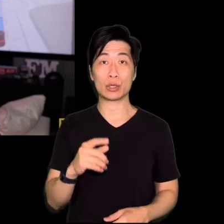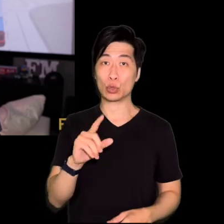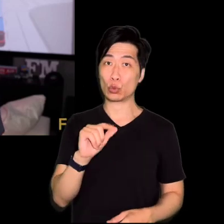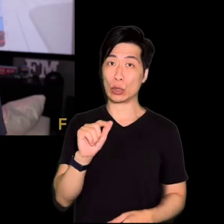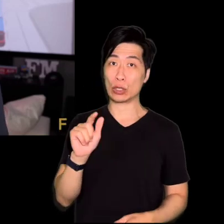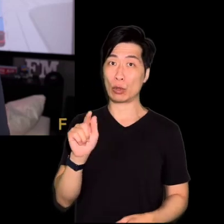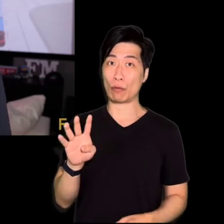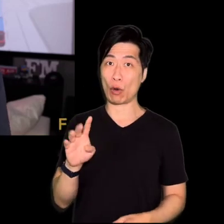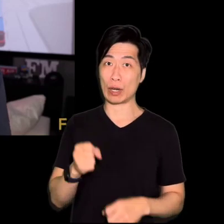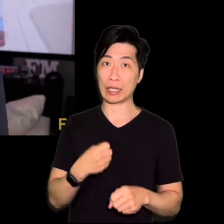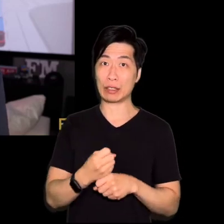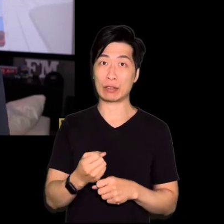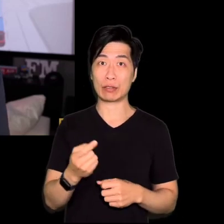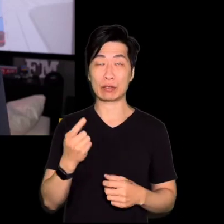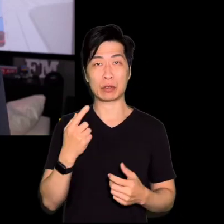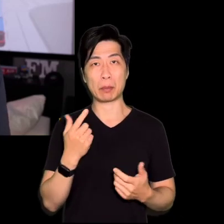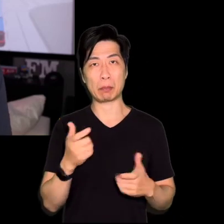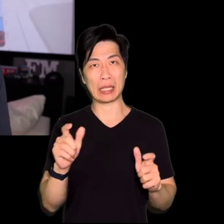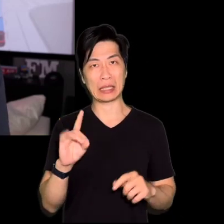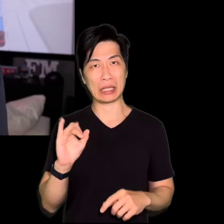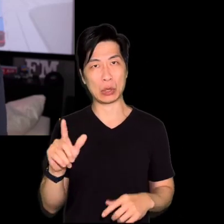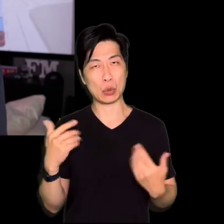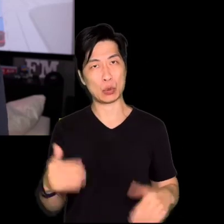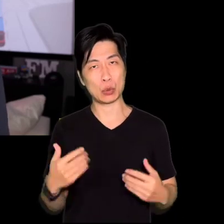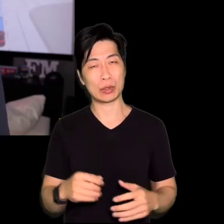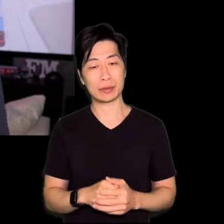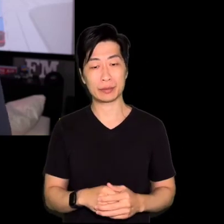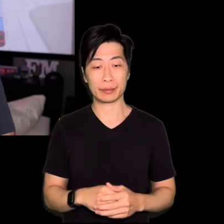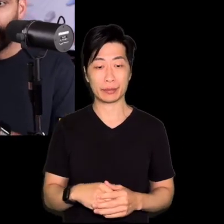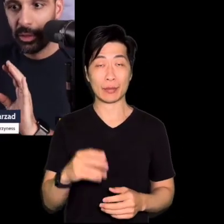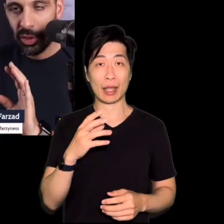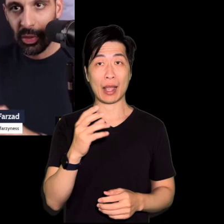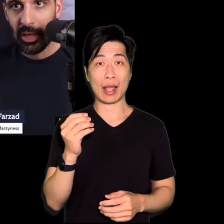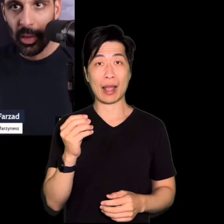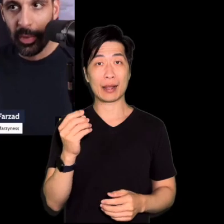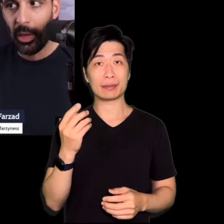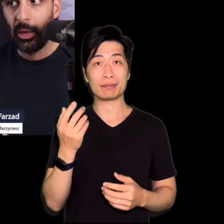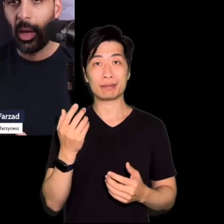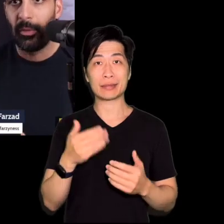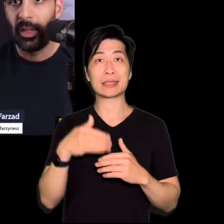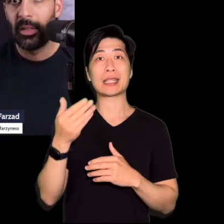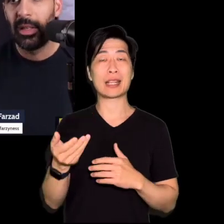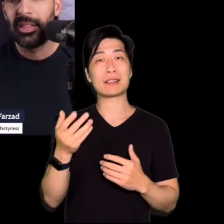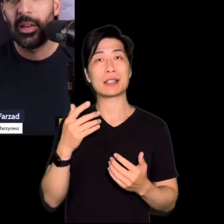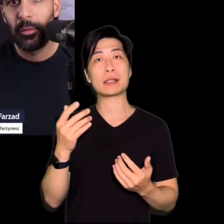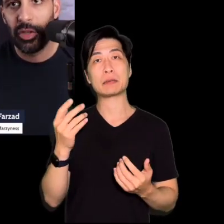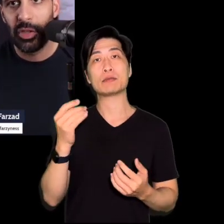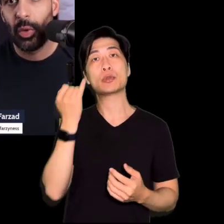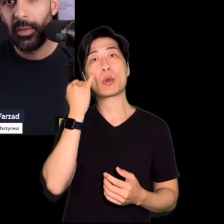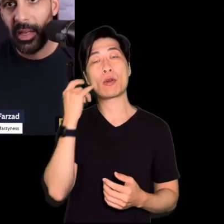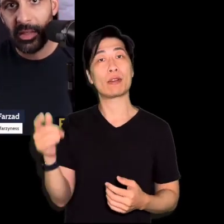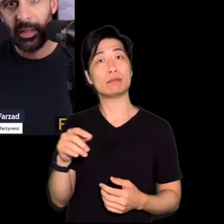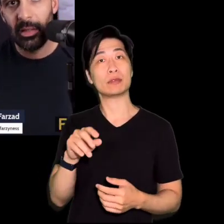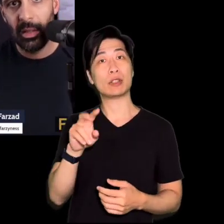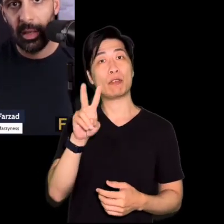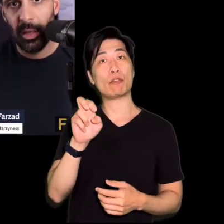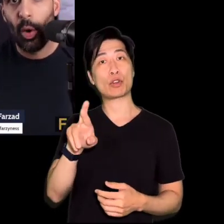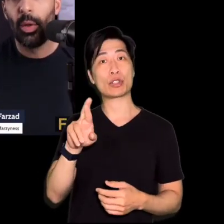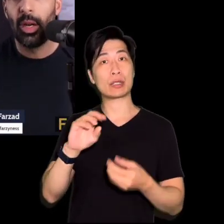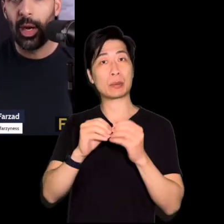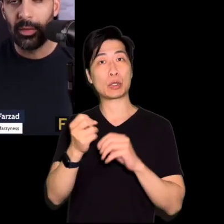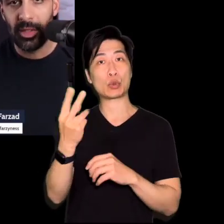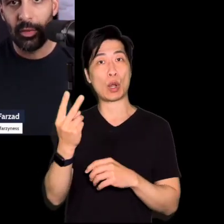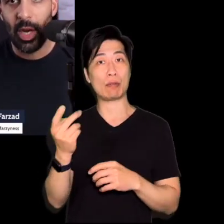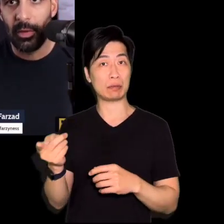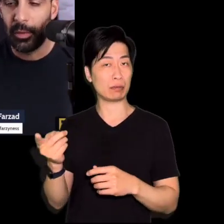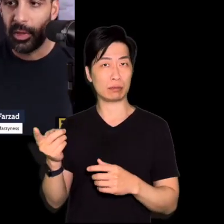could be a very big deal. I'll save that thought for a little bit later. And just to layer something on top of it, let's say version 12 is the